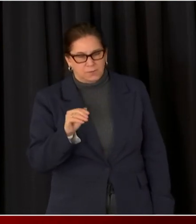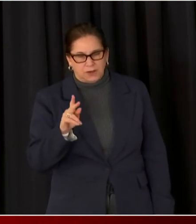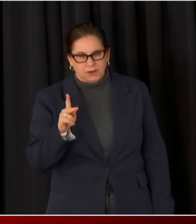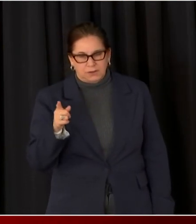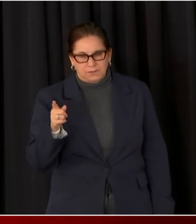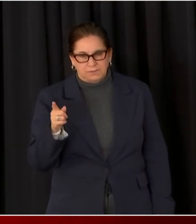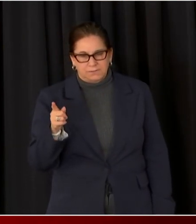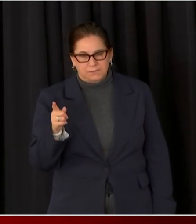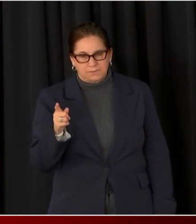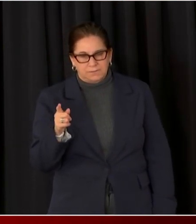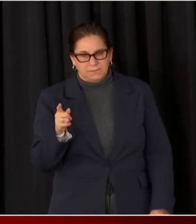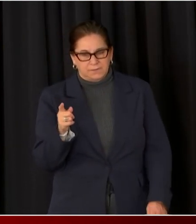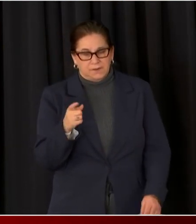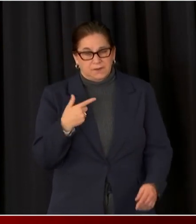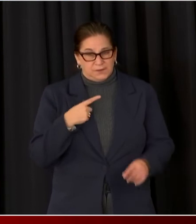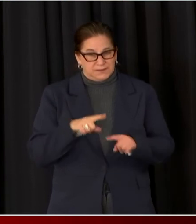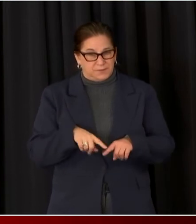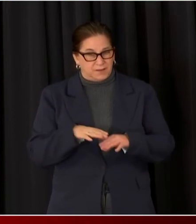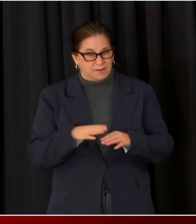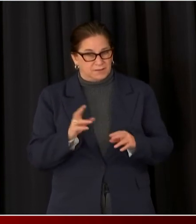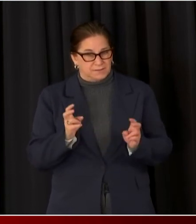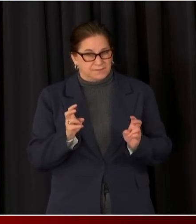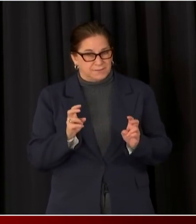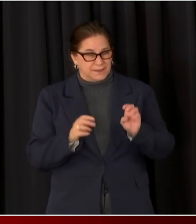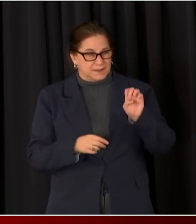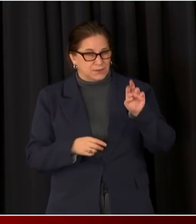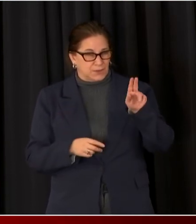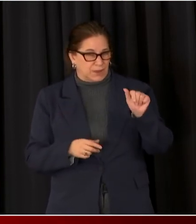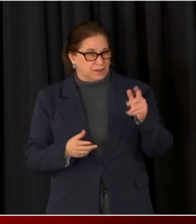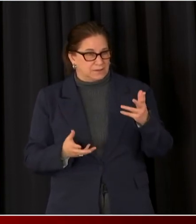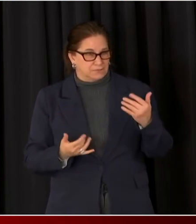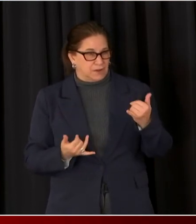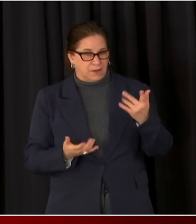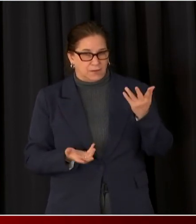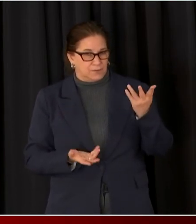start administering the first round of those 6,000 vaccines?